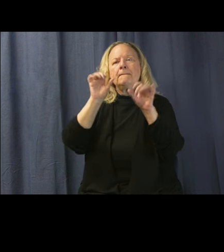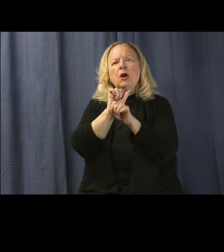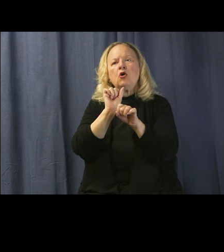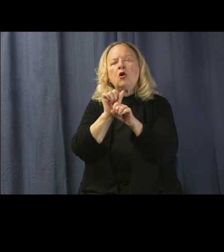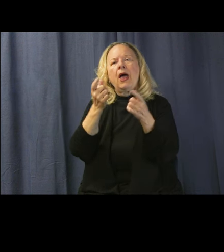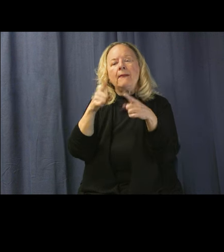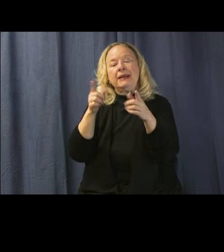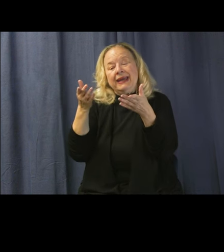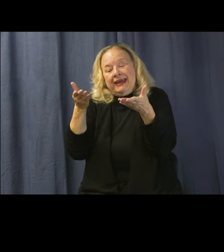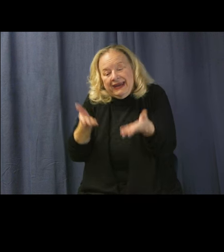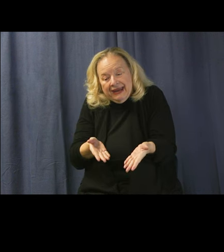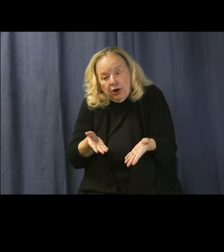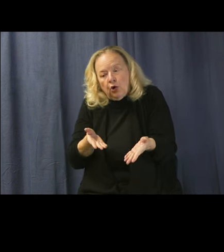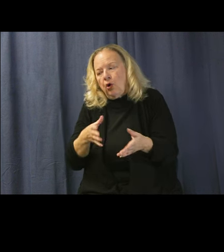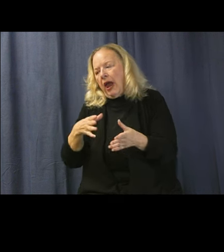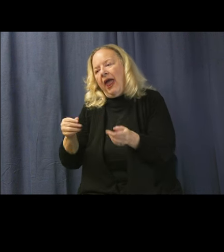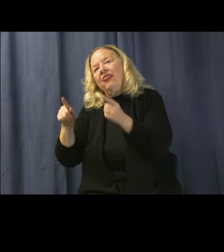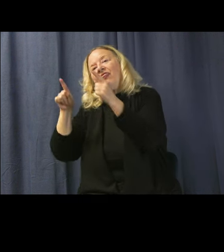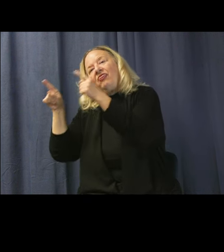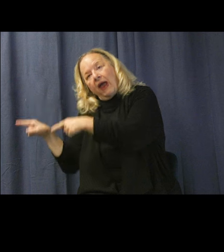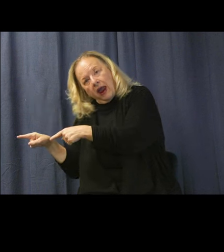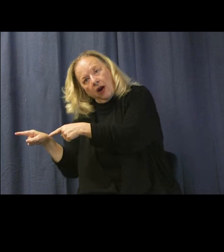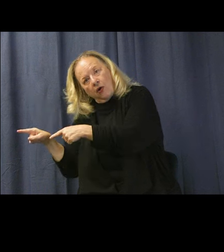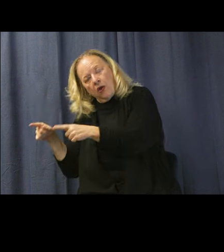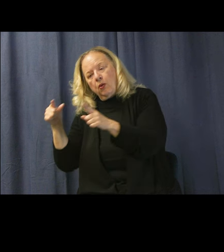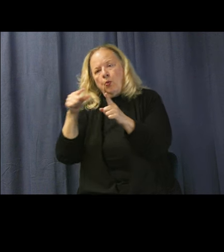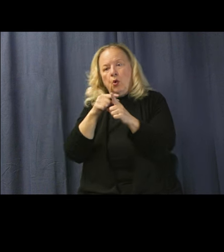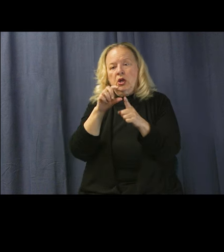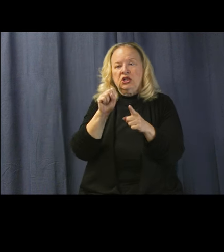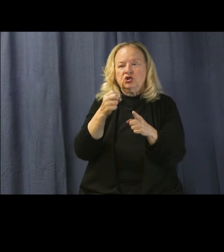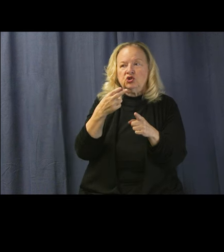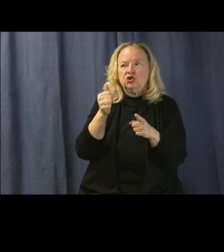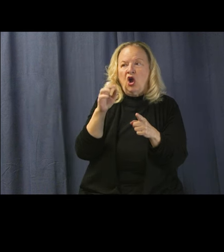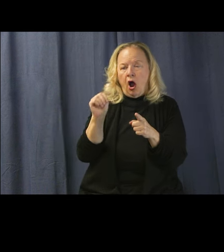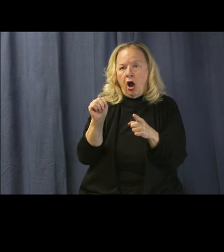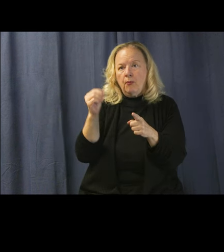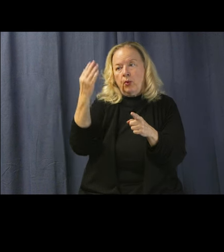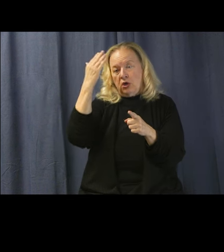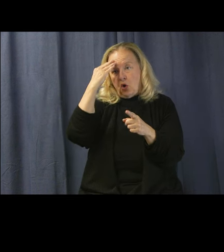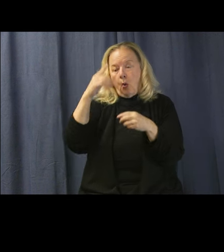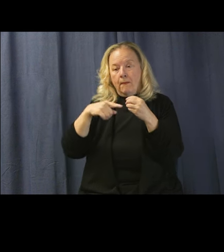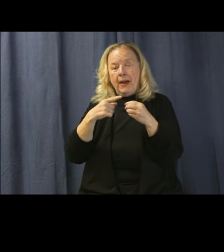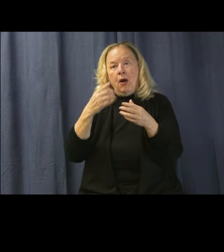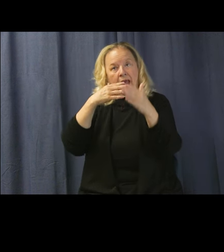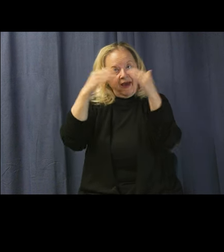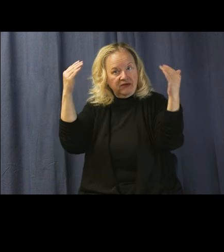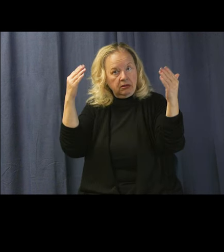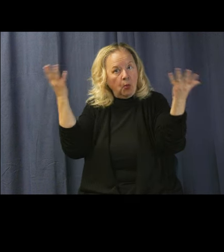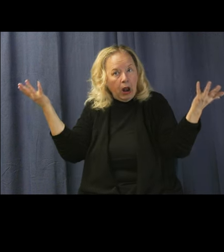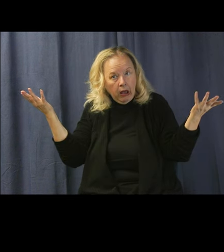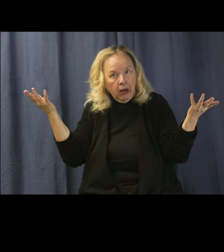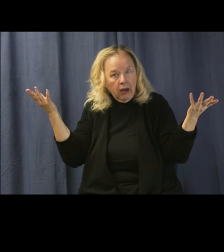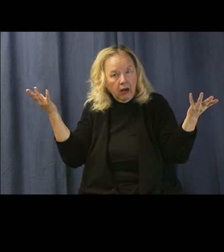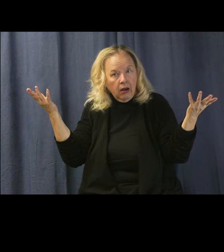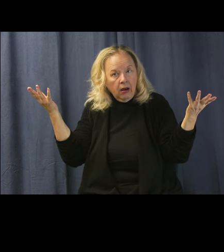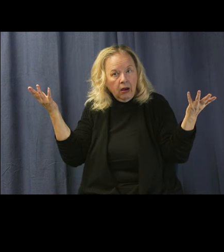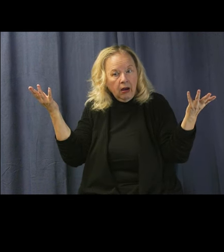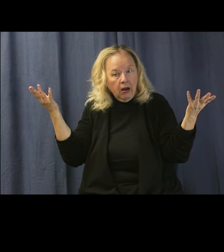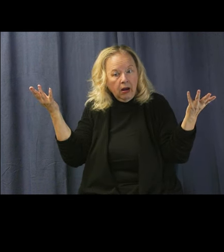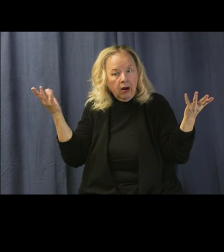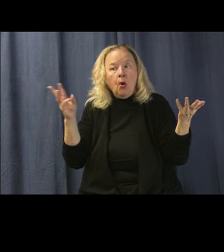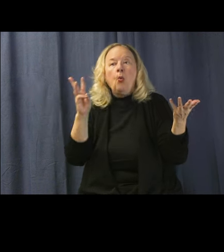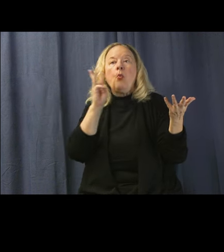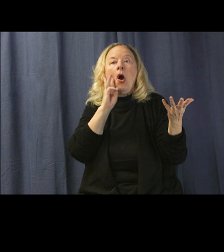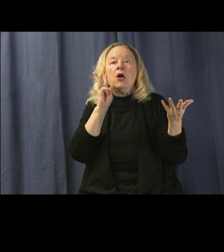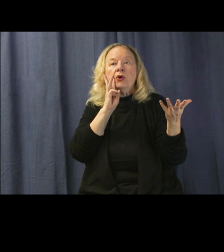and outside is a great miracle happened there, and the word is Sham. And so what we know about heaven is, guess what?